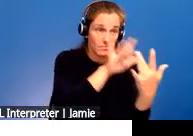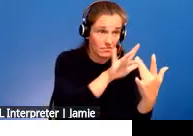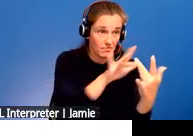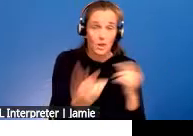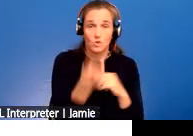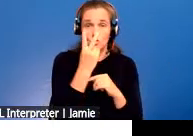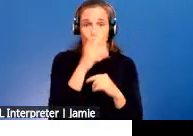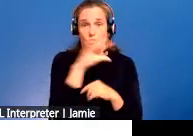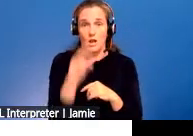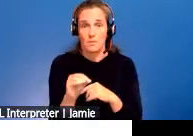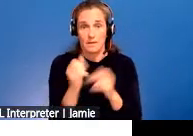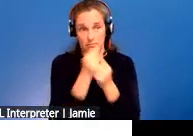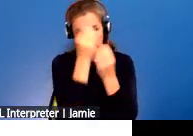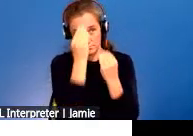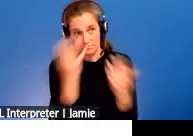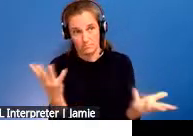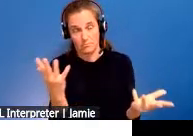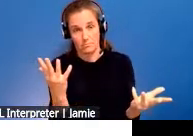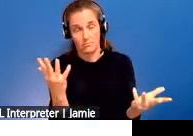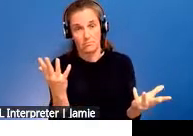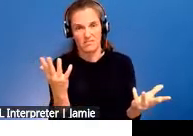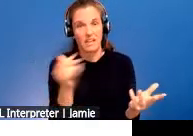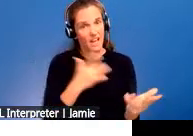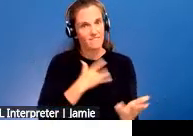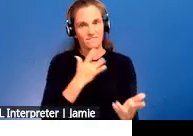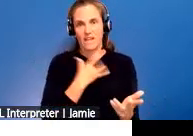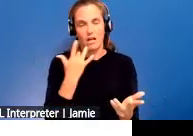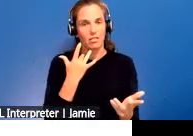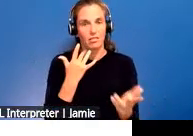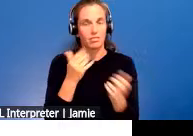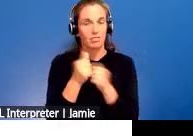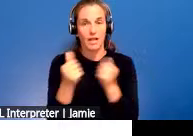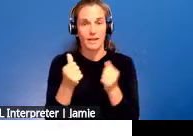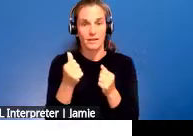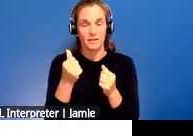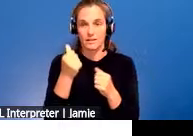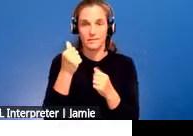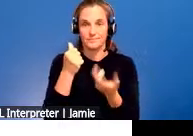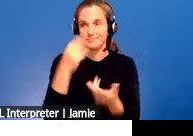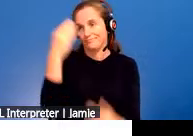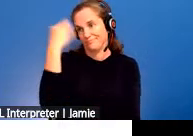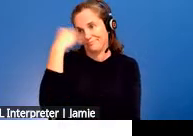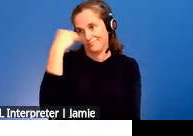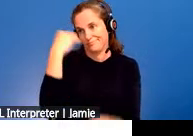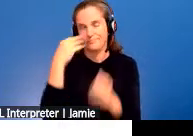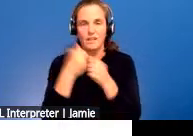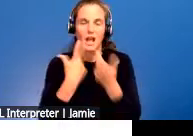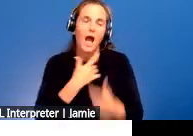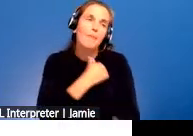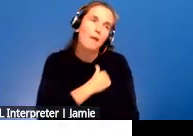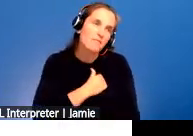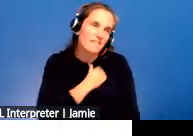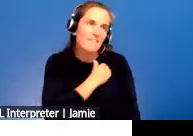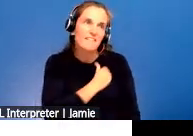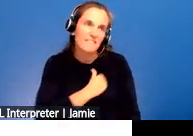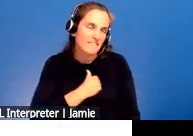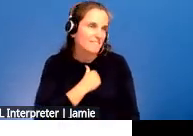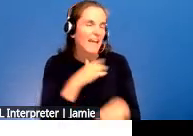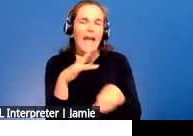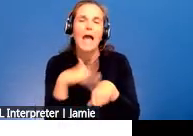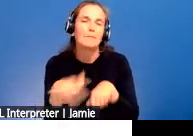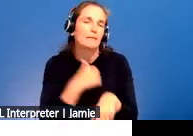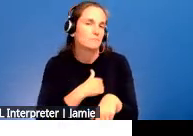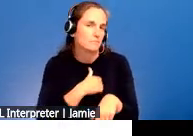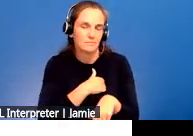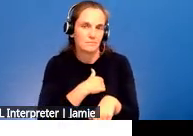to make them aware of this issue, and they felt like all they ever really get is an empty apology and a promise that they are committed